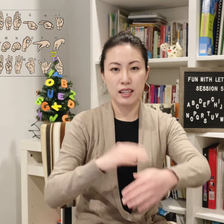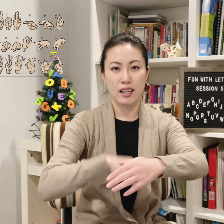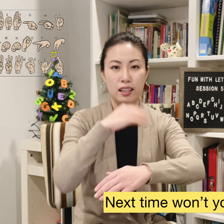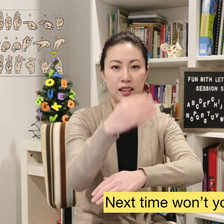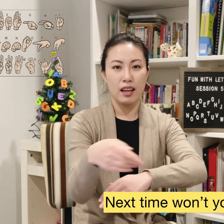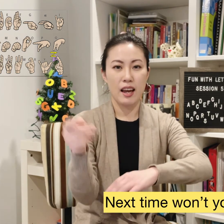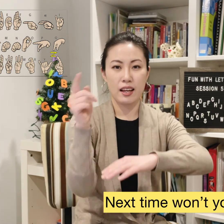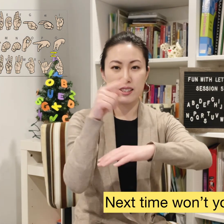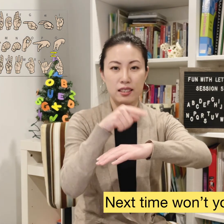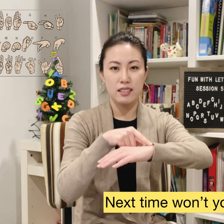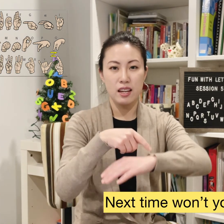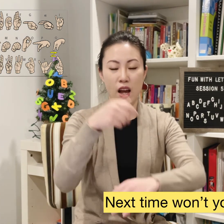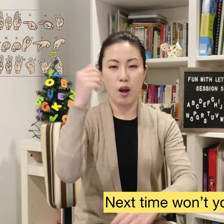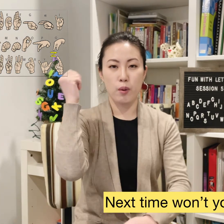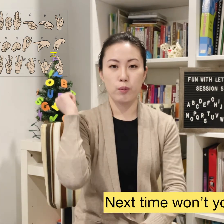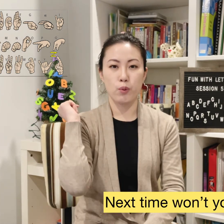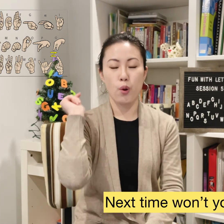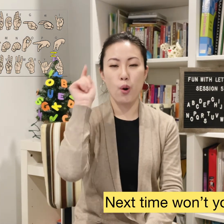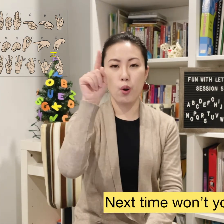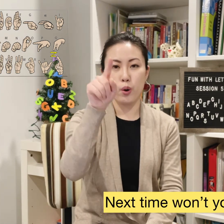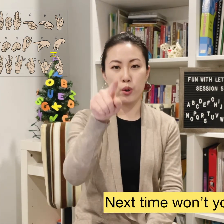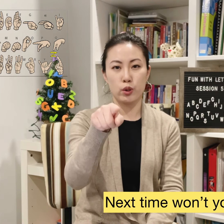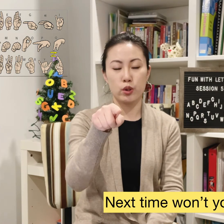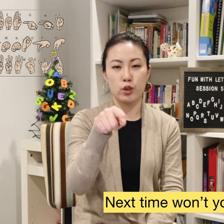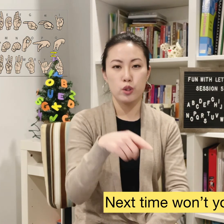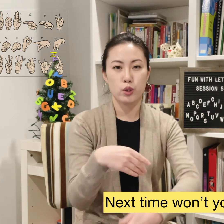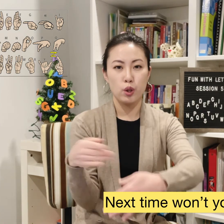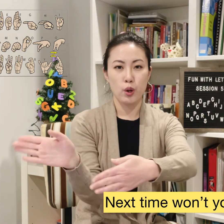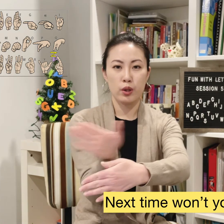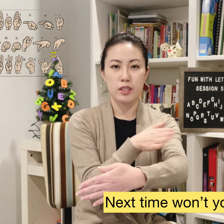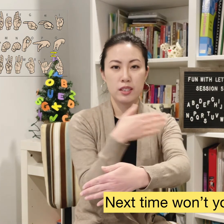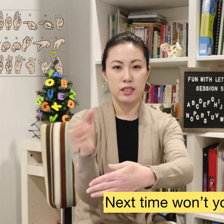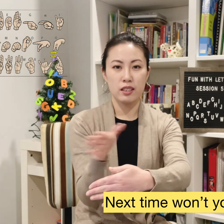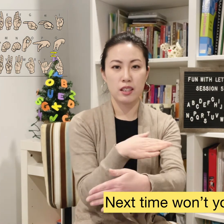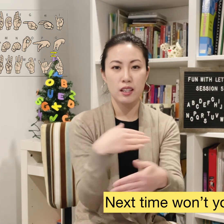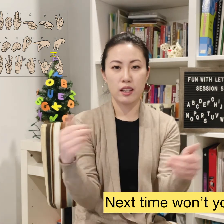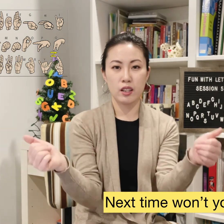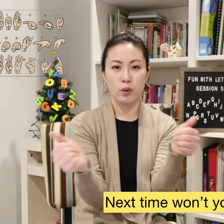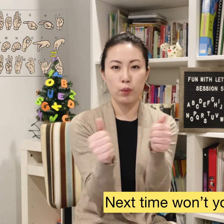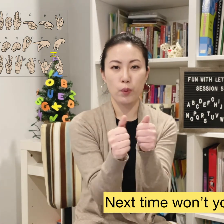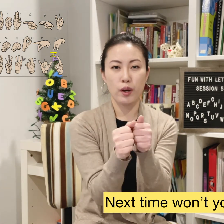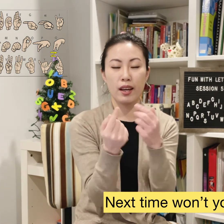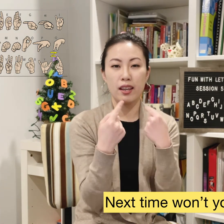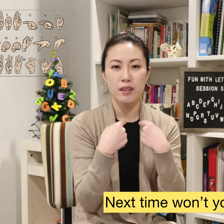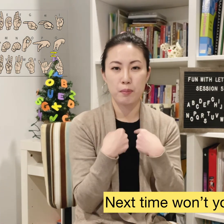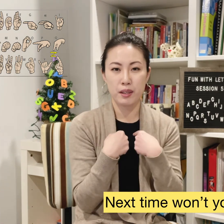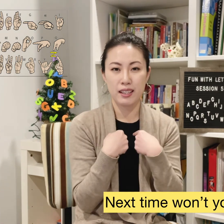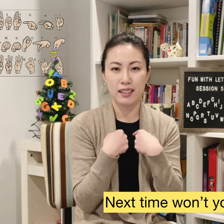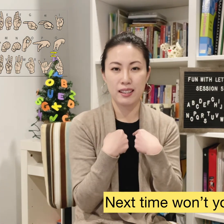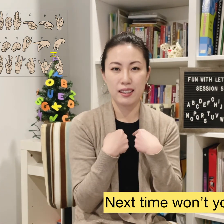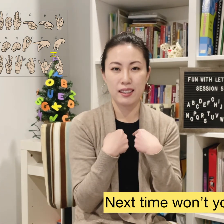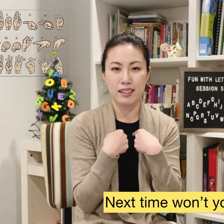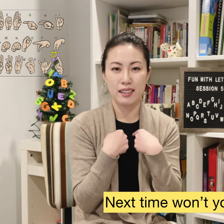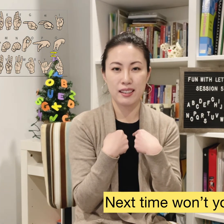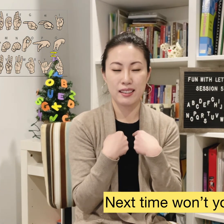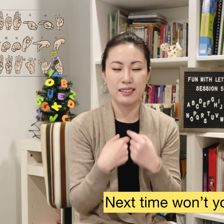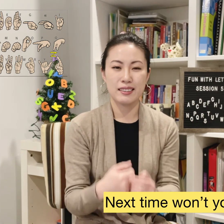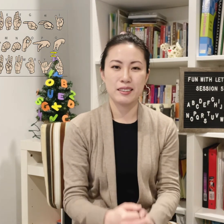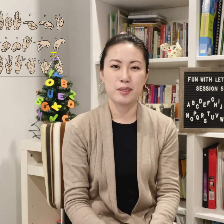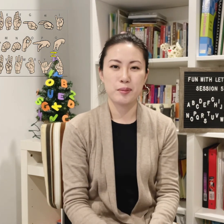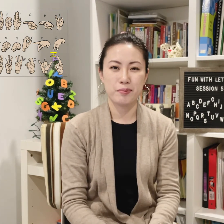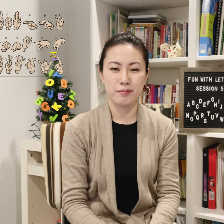ABCs. Next time, won't you sing with